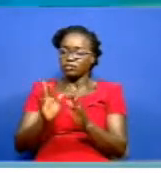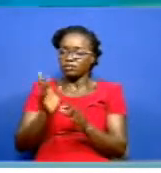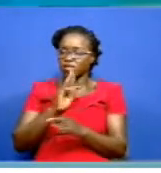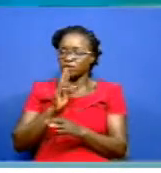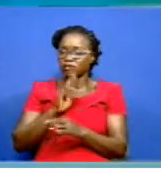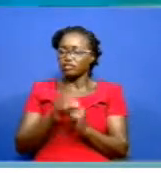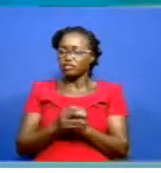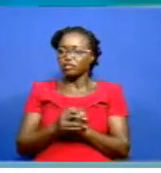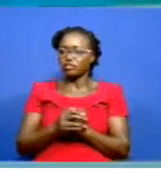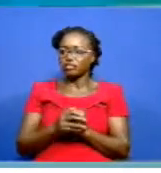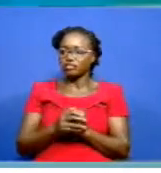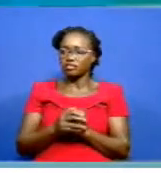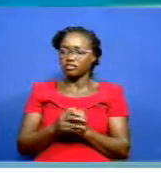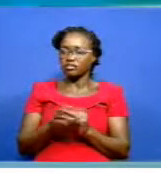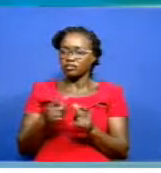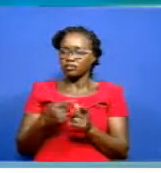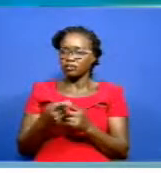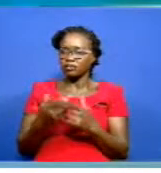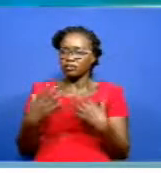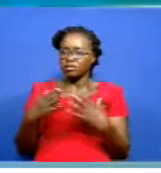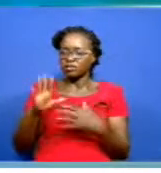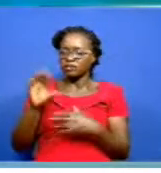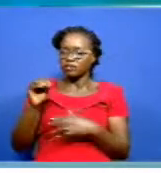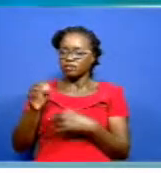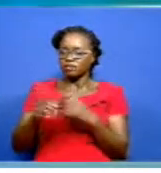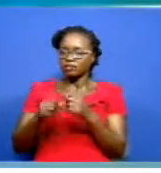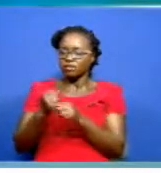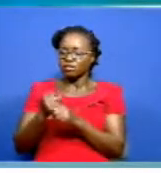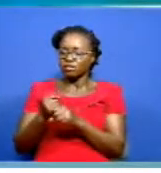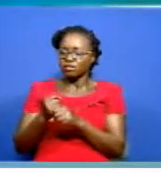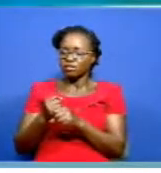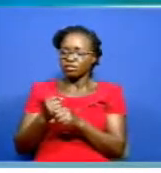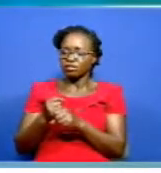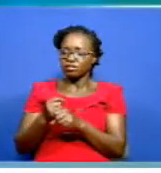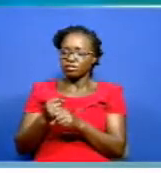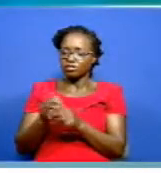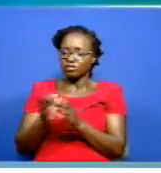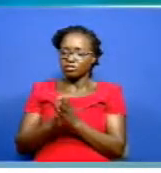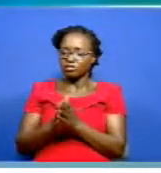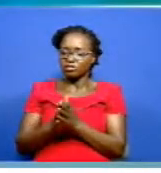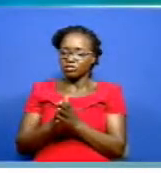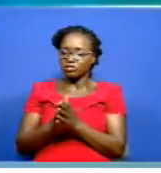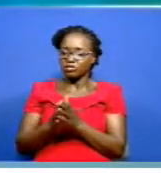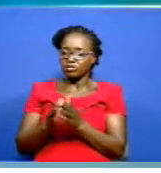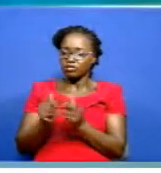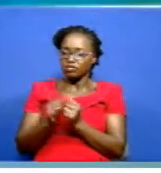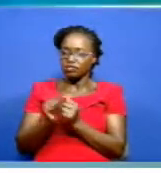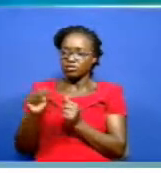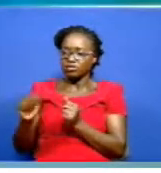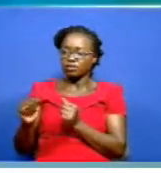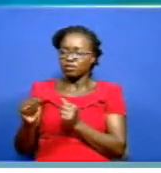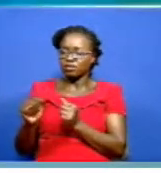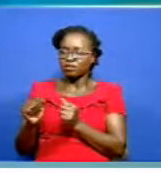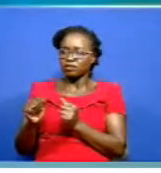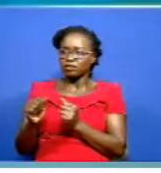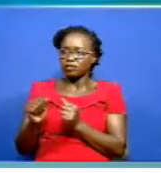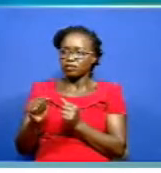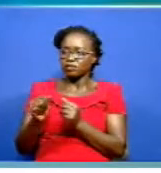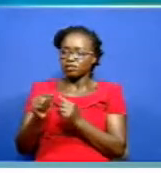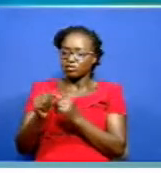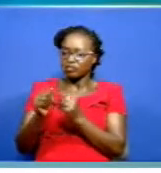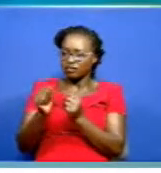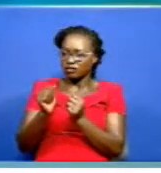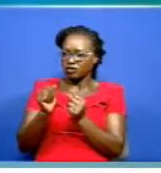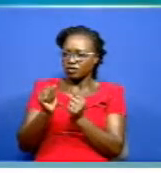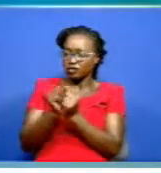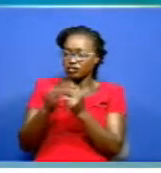Yeah, and then of course people over 50, we're giving them the vaccine, and persons over 18 who have comorbidities are at a higher